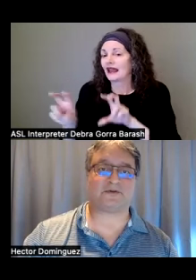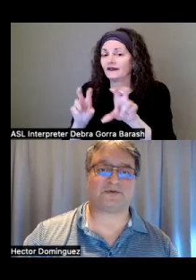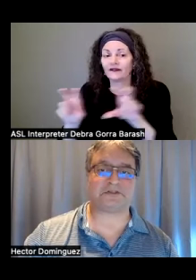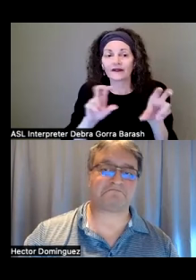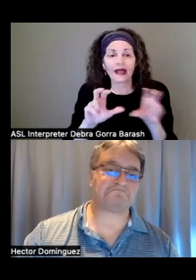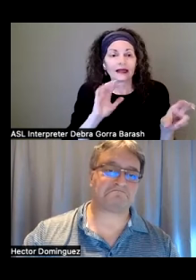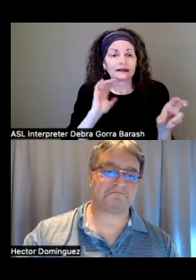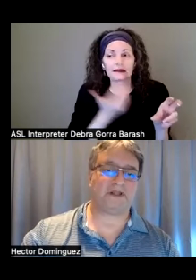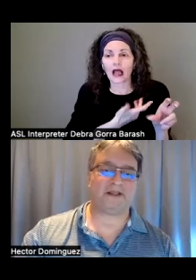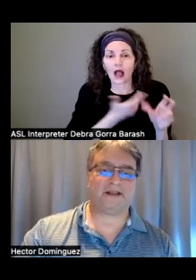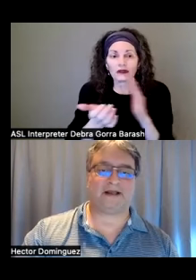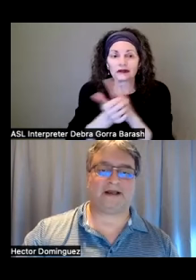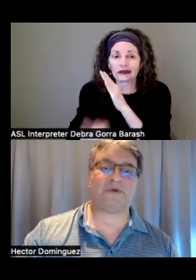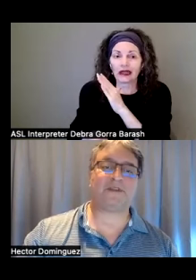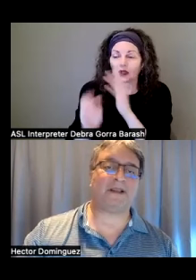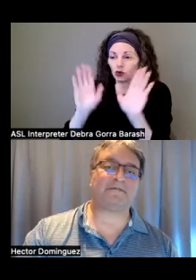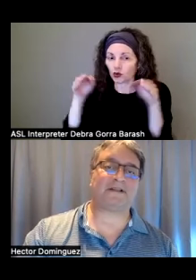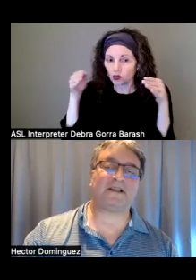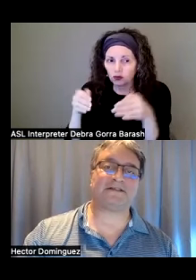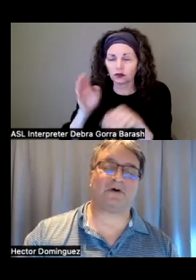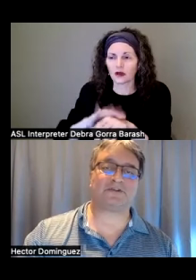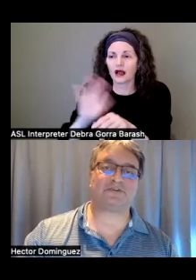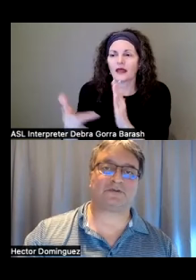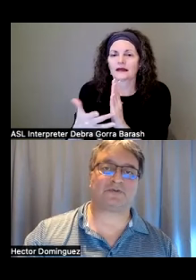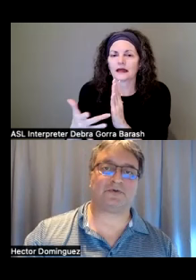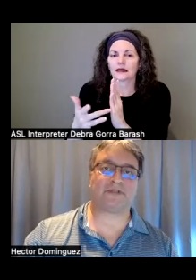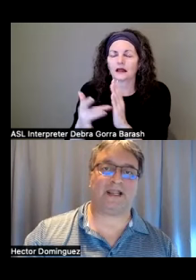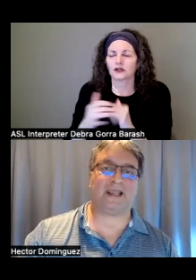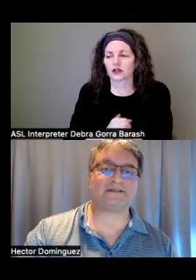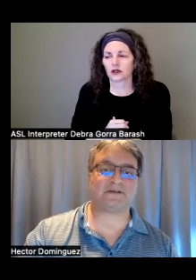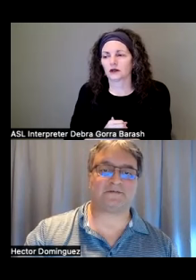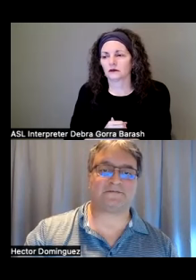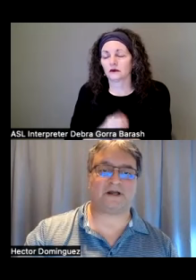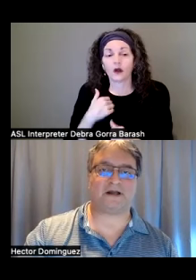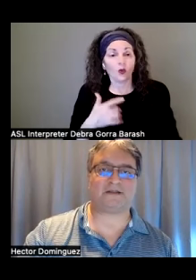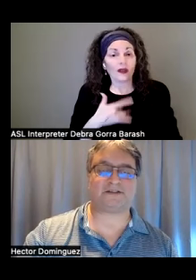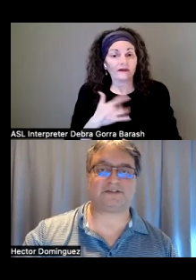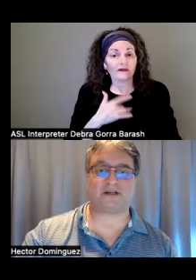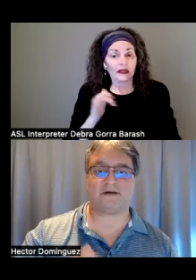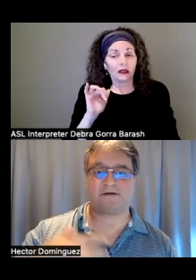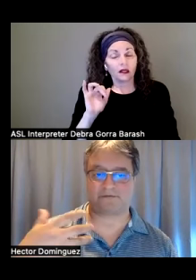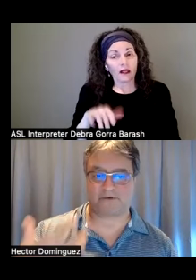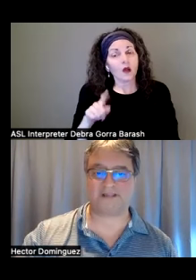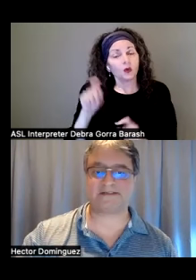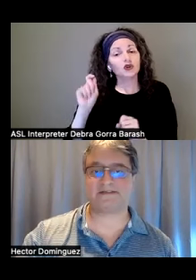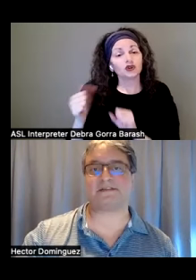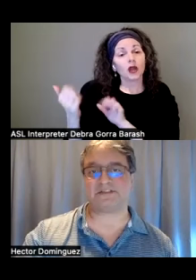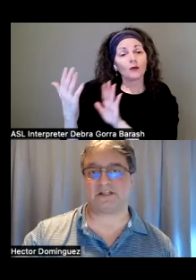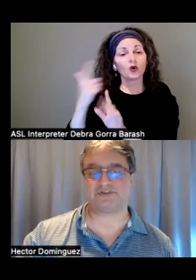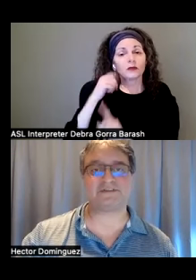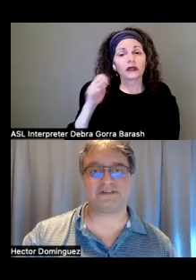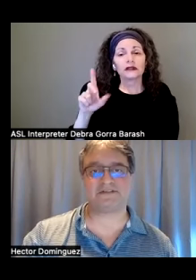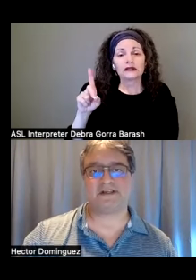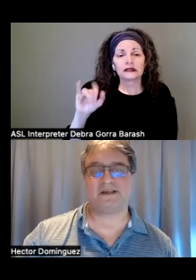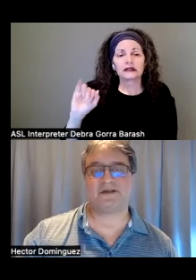that technology. We believe that it's also through a lens of digital rights,